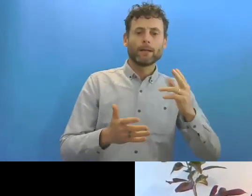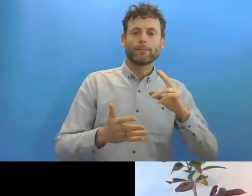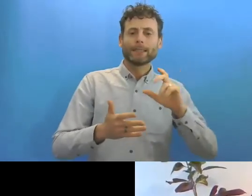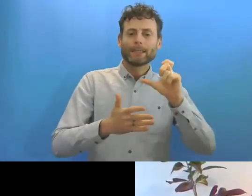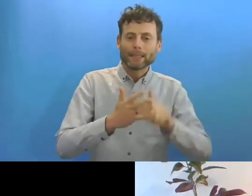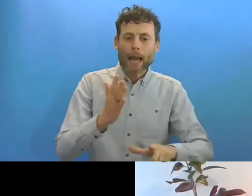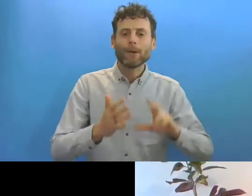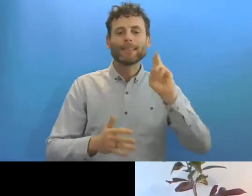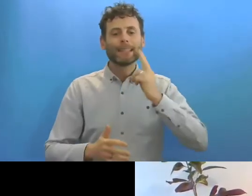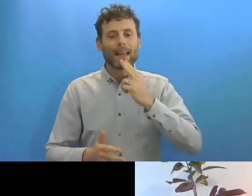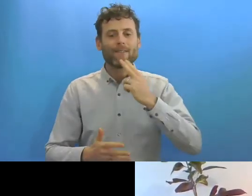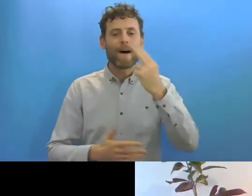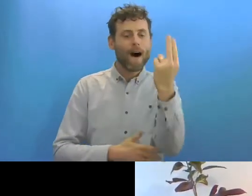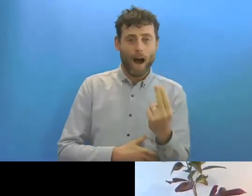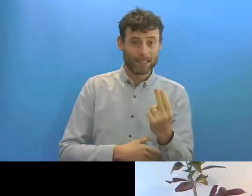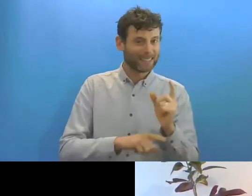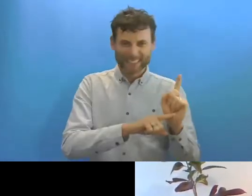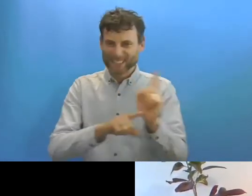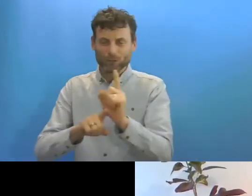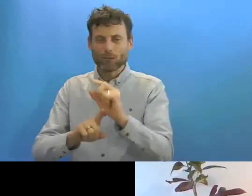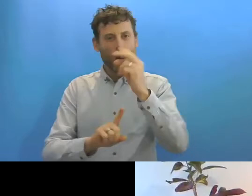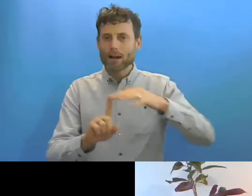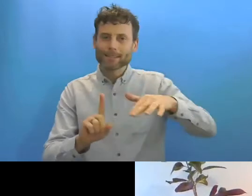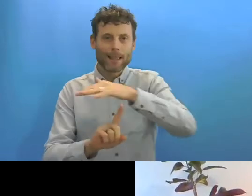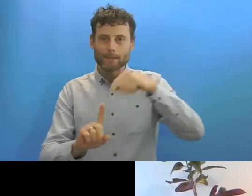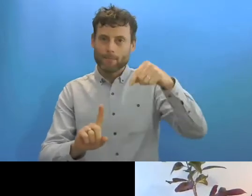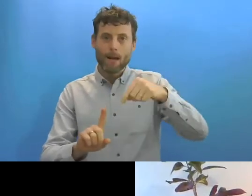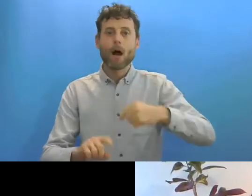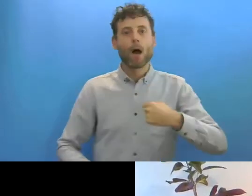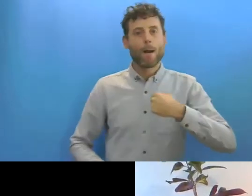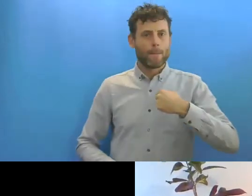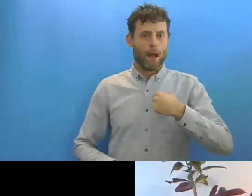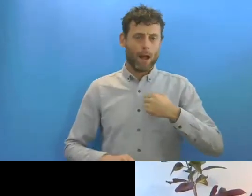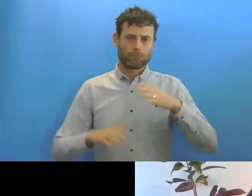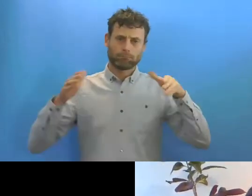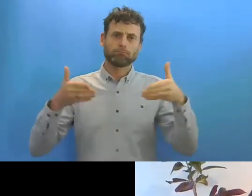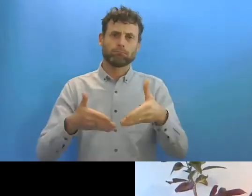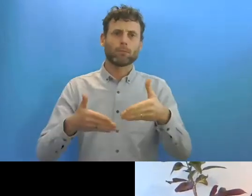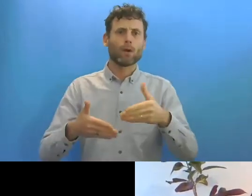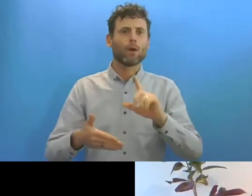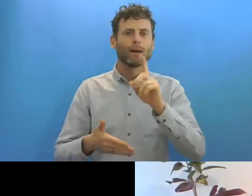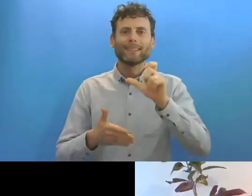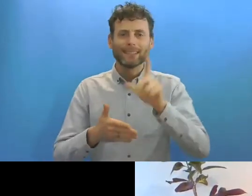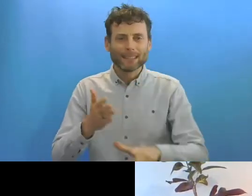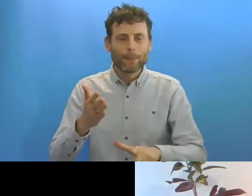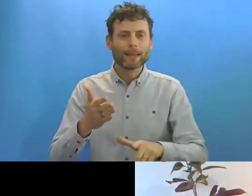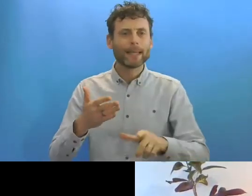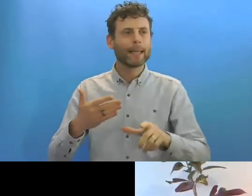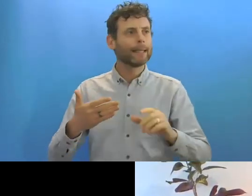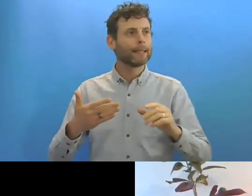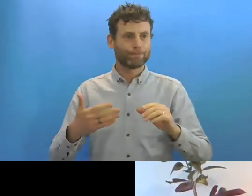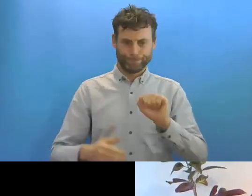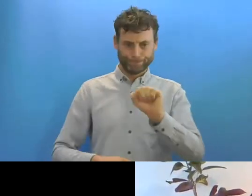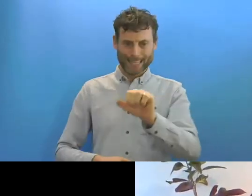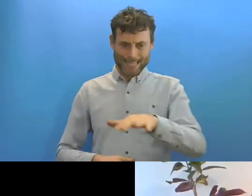jobs across the art sector. And my work is deeply invested in disability-led spaces